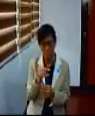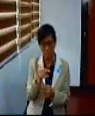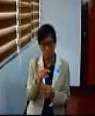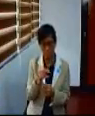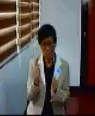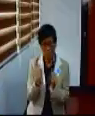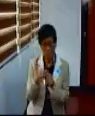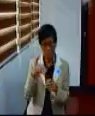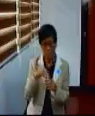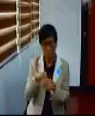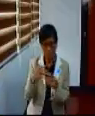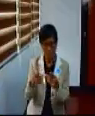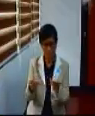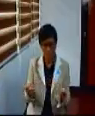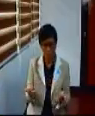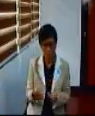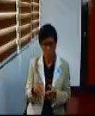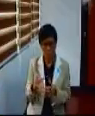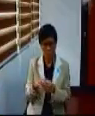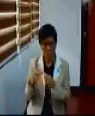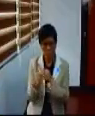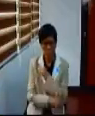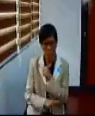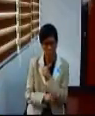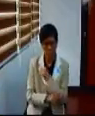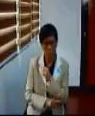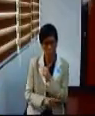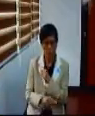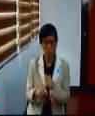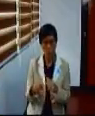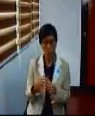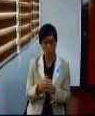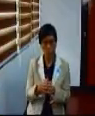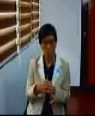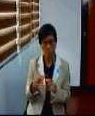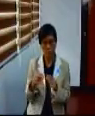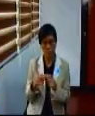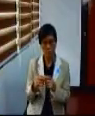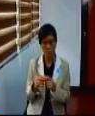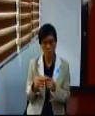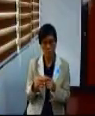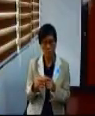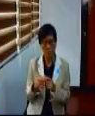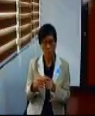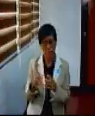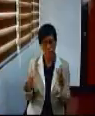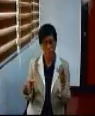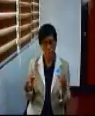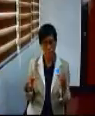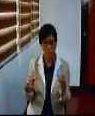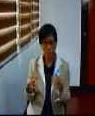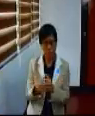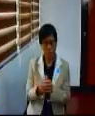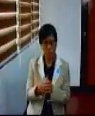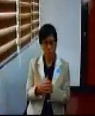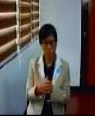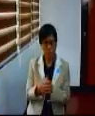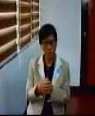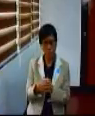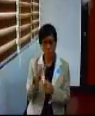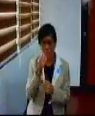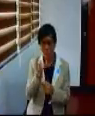within the jurisdiction of the local NHRI. But could you comment on cases where